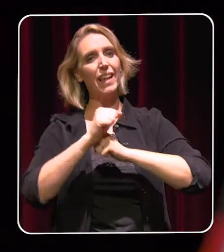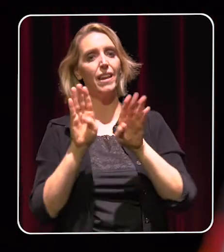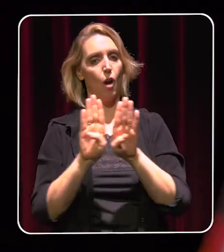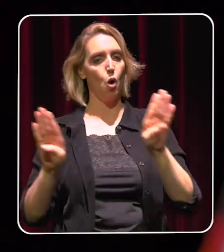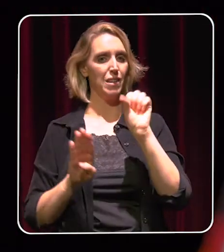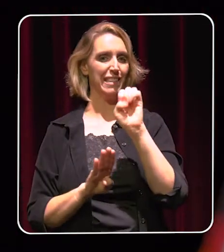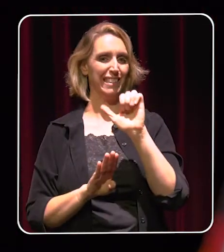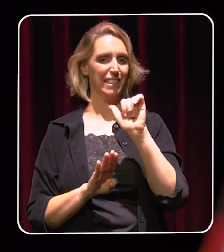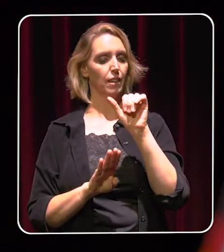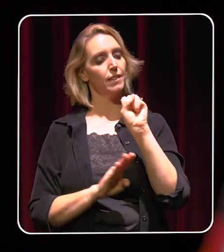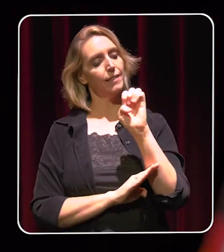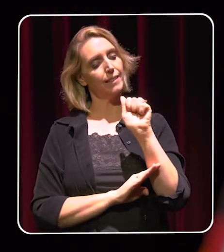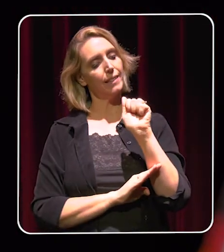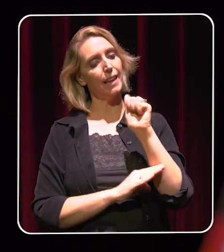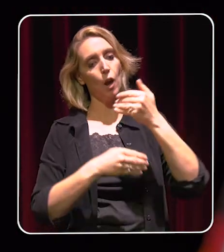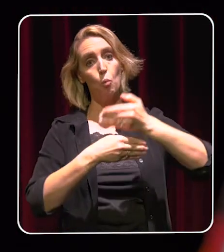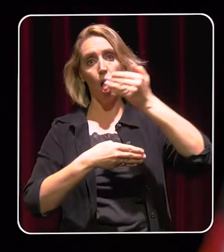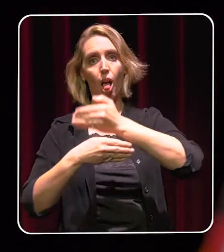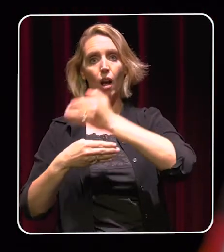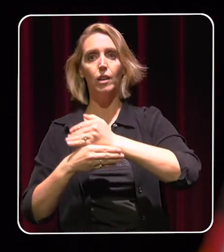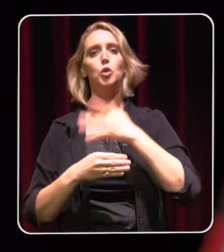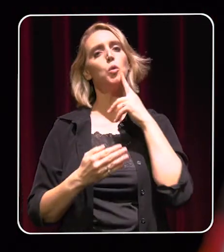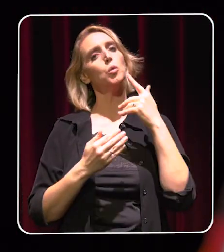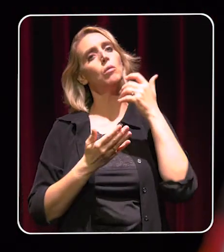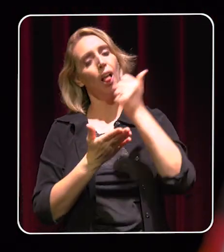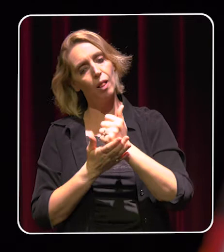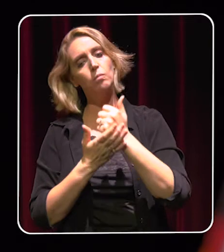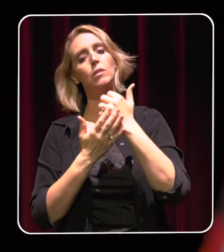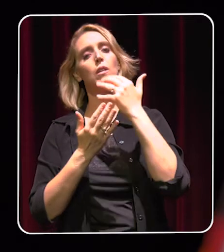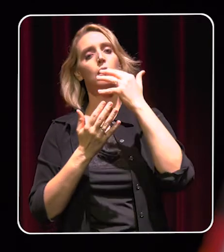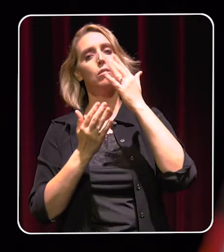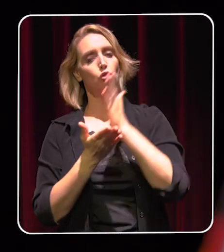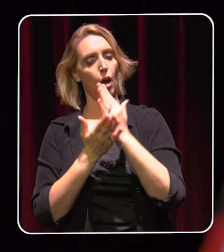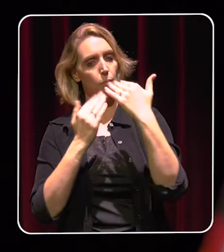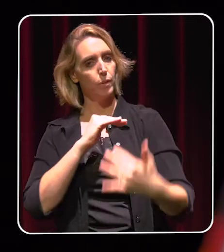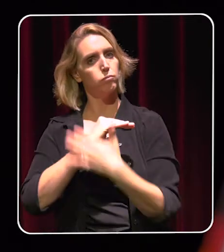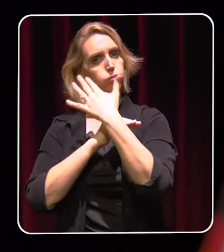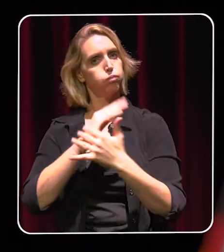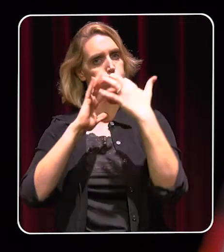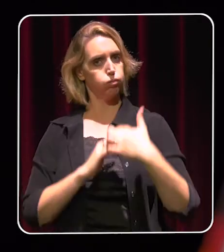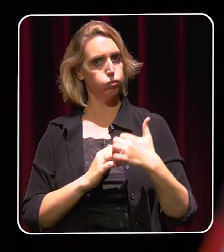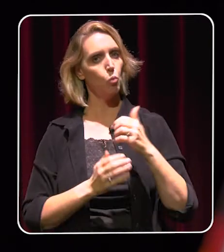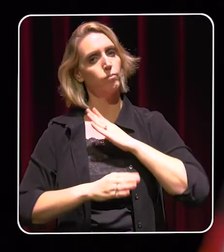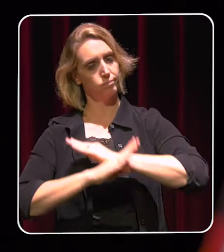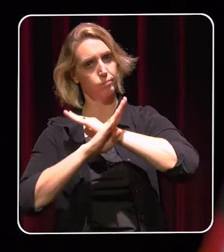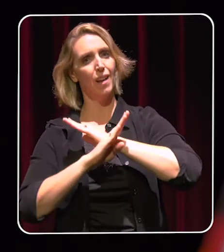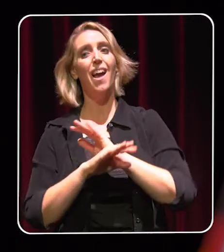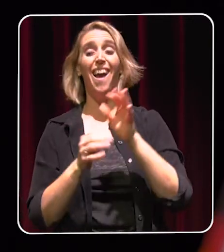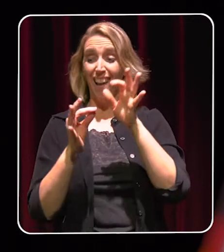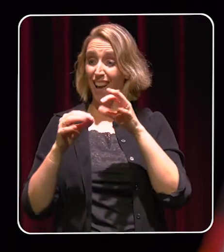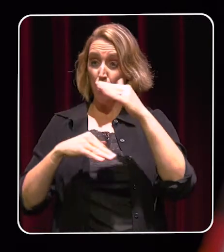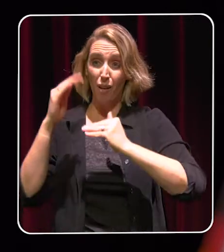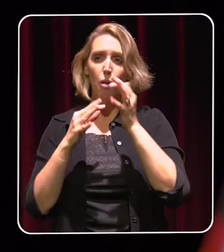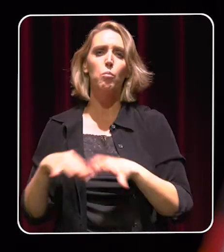to mitigate against rising tides. And yes, brick and mortar is important, but working to make sure